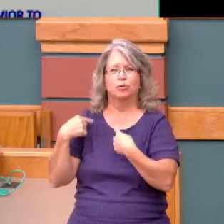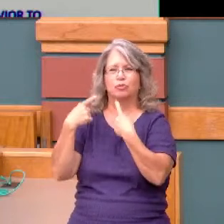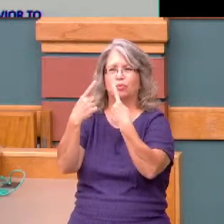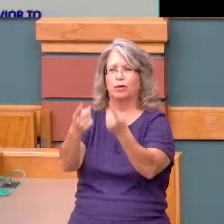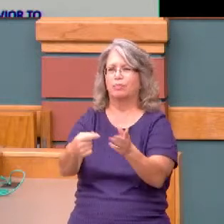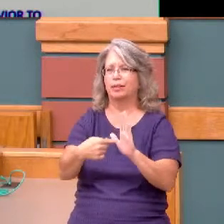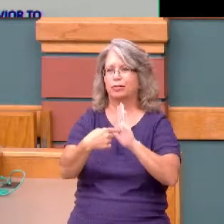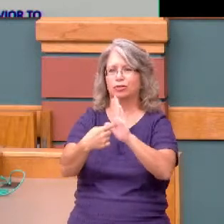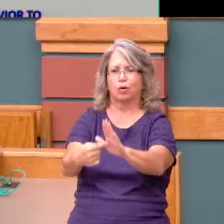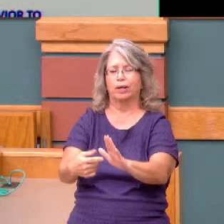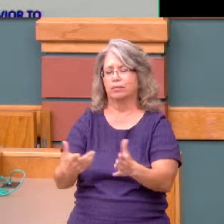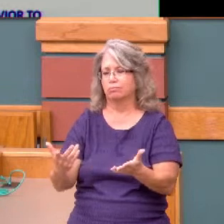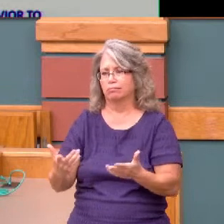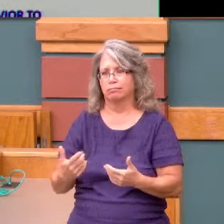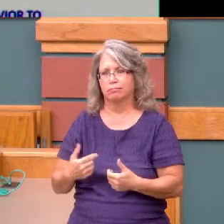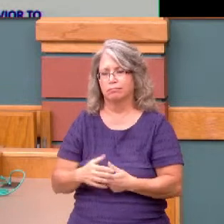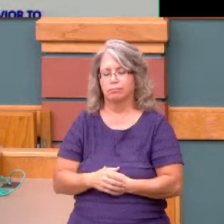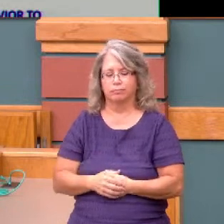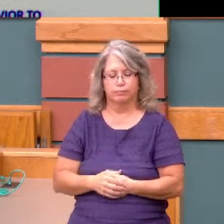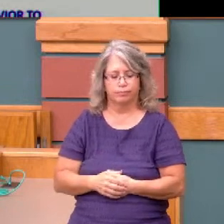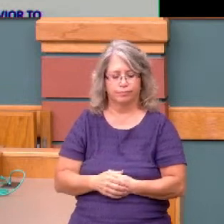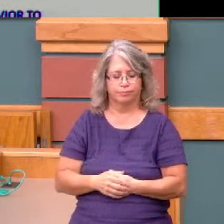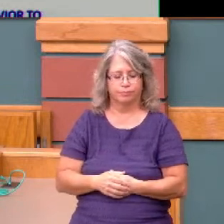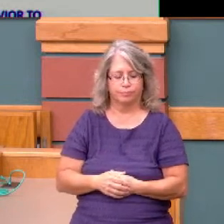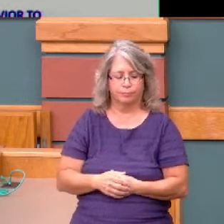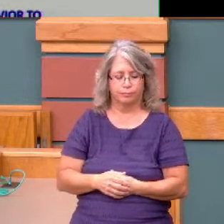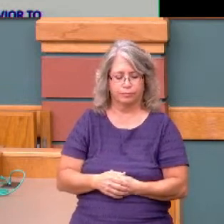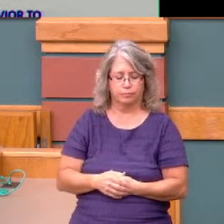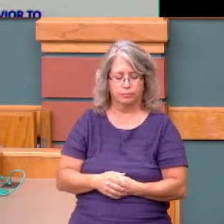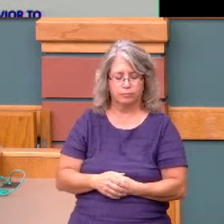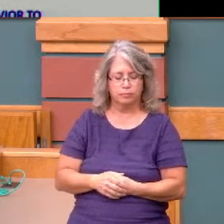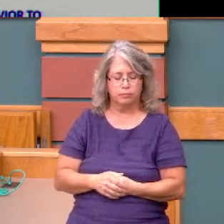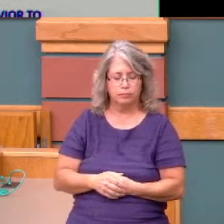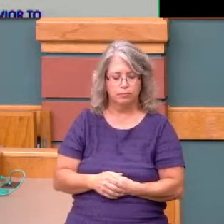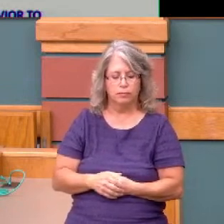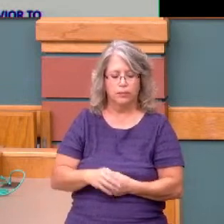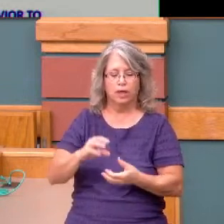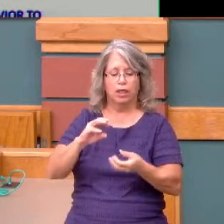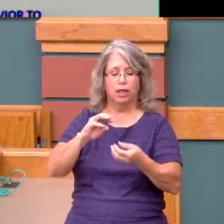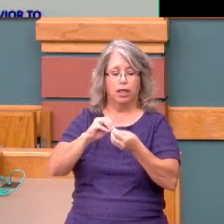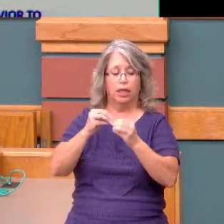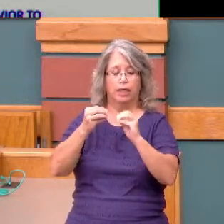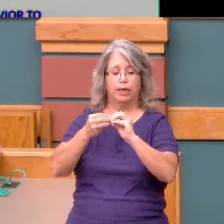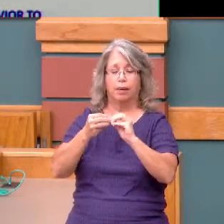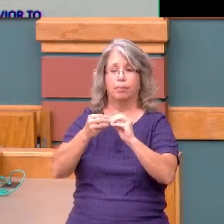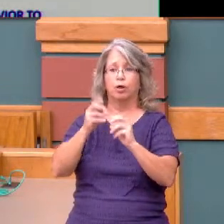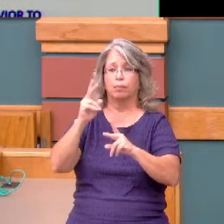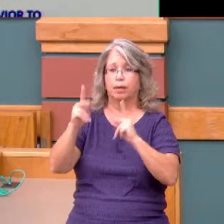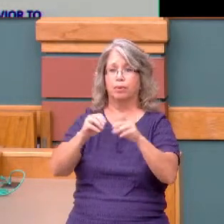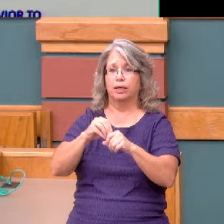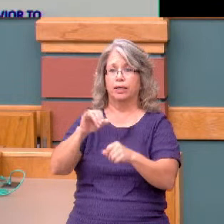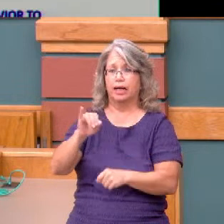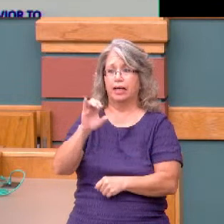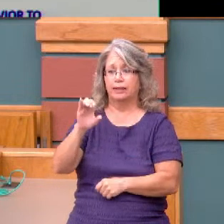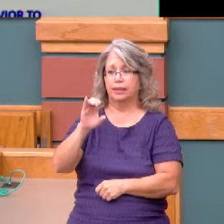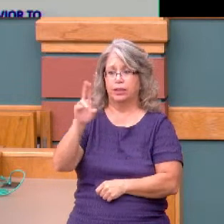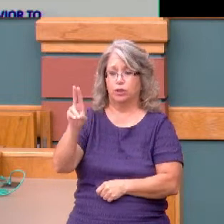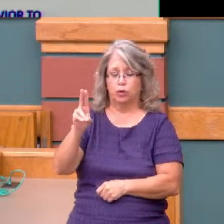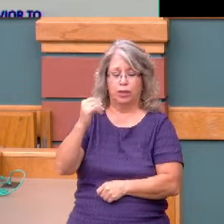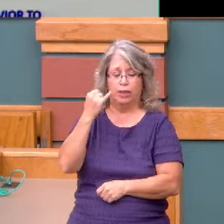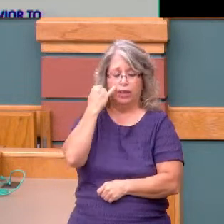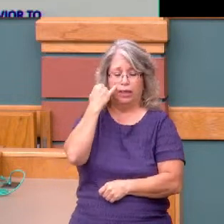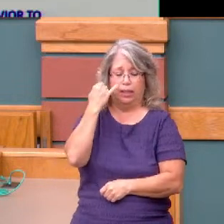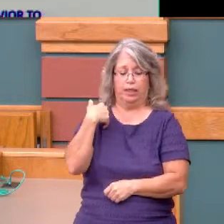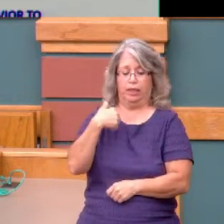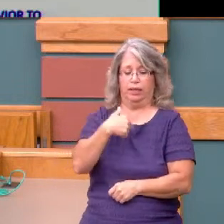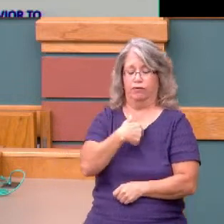couple weeks. So in the number of census ICU patients, if we maintain the present level of vigilance, it